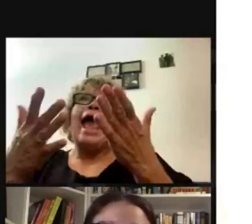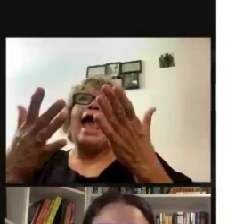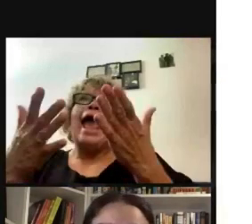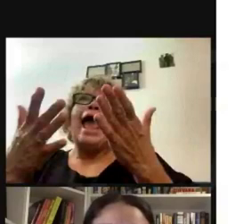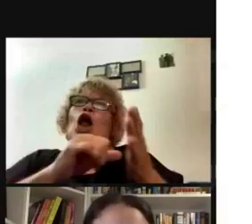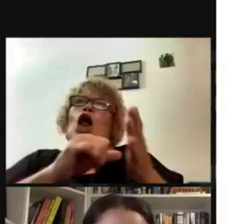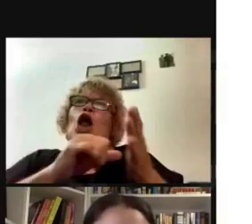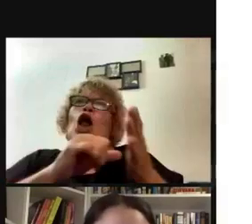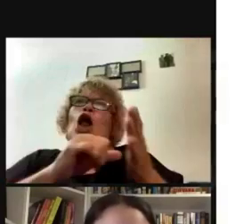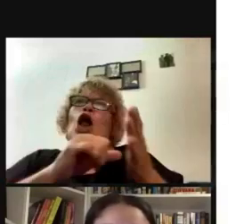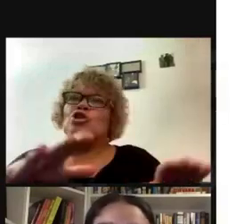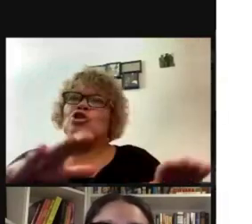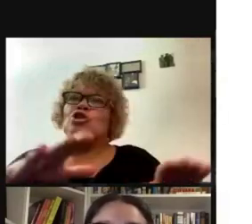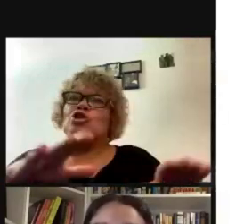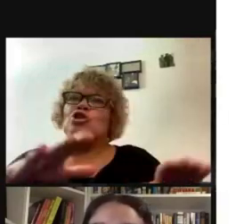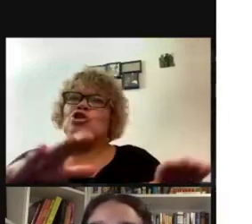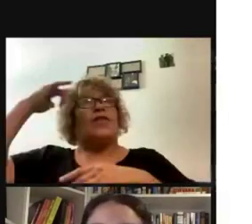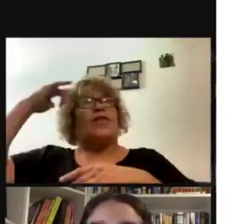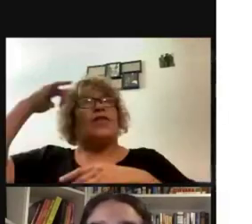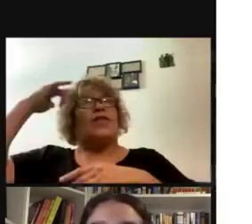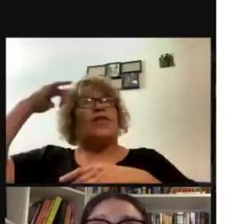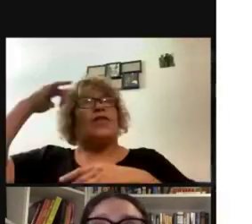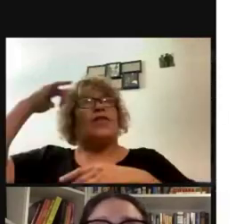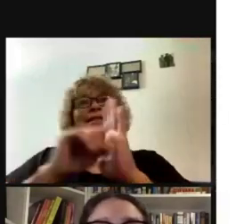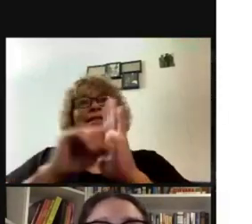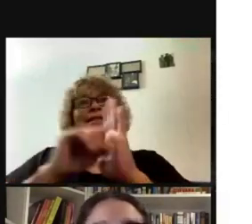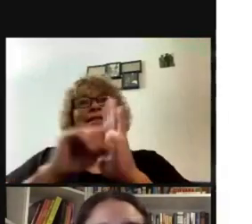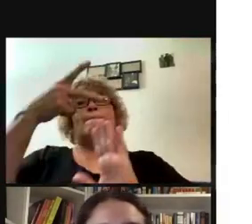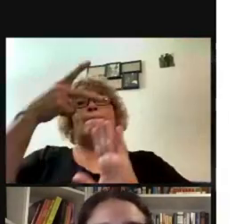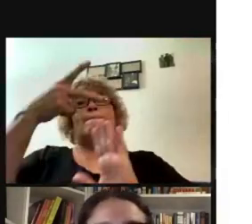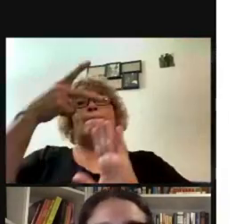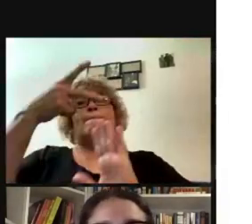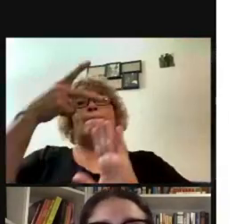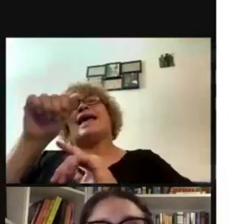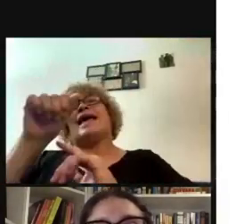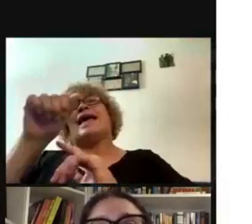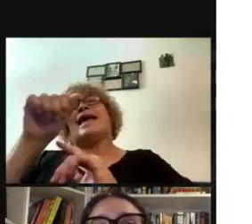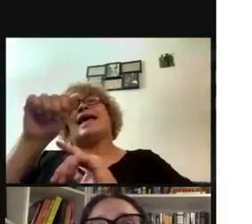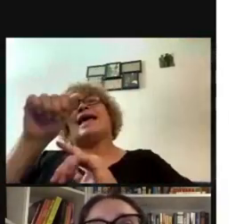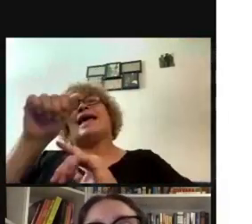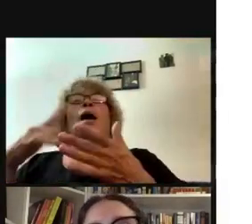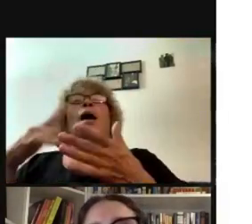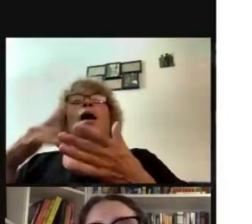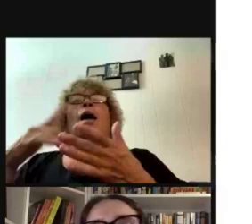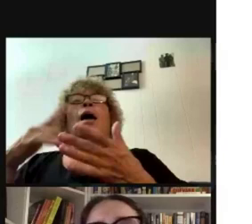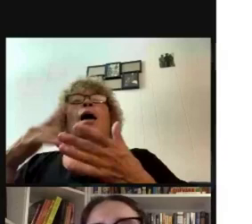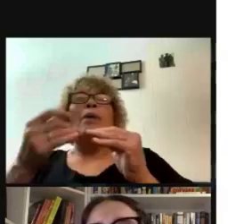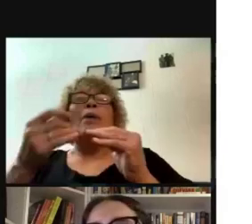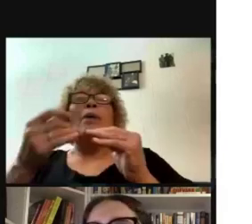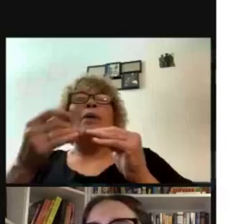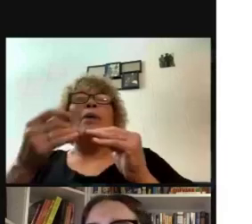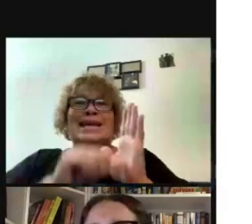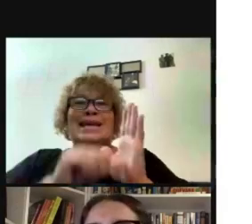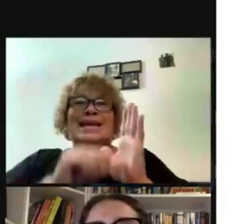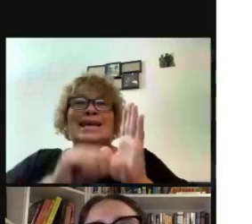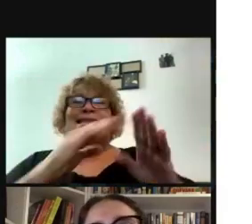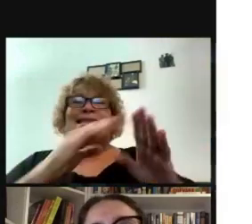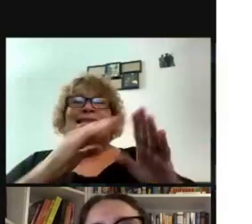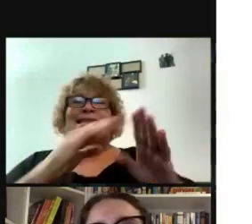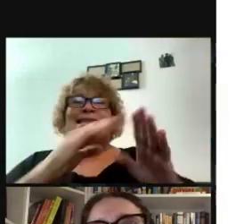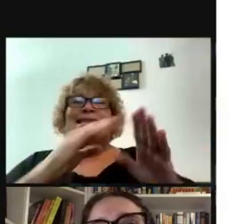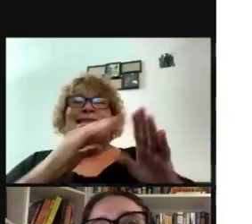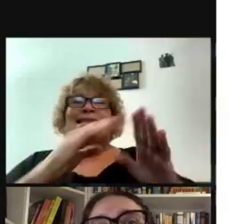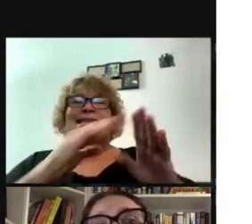California's sterilization program is a case study because of the number of sterilizations, but it also shows how race and disability